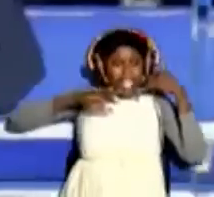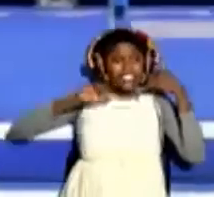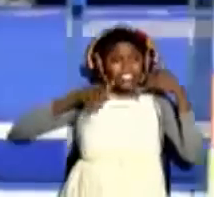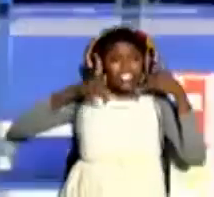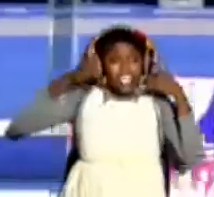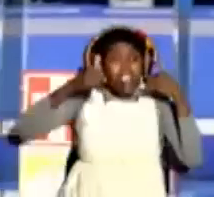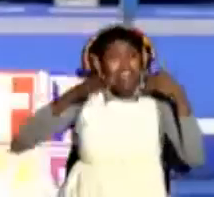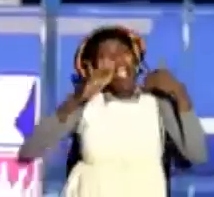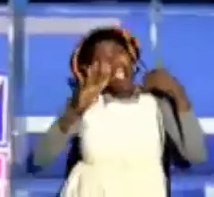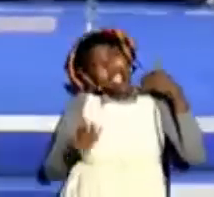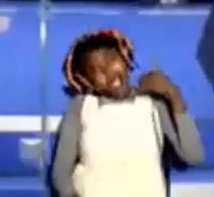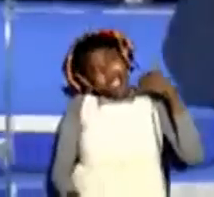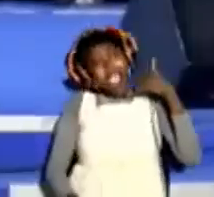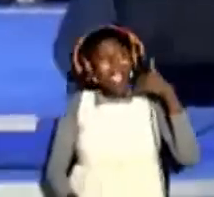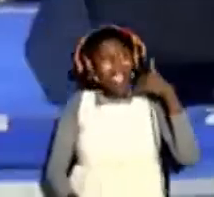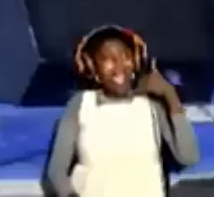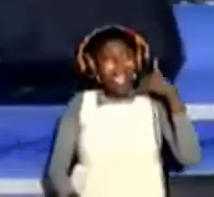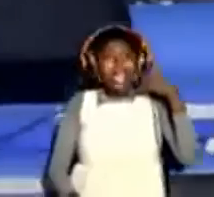Chief Shogbemi,